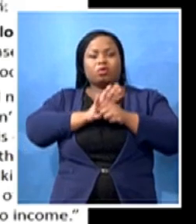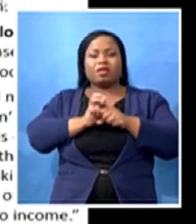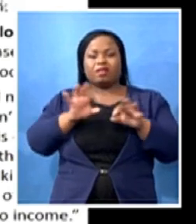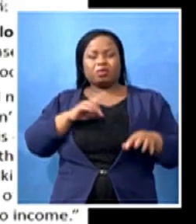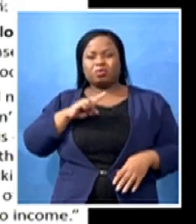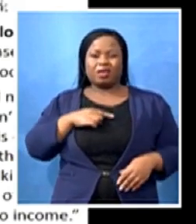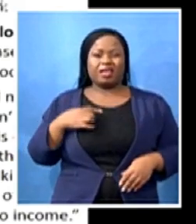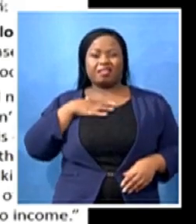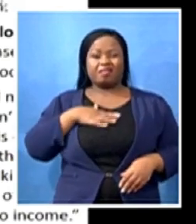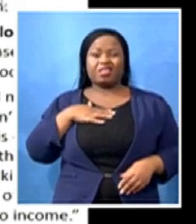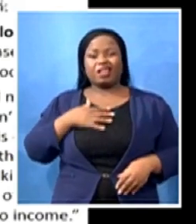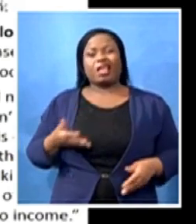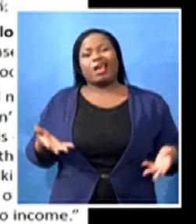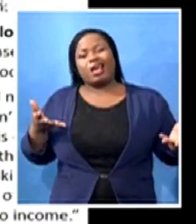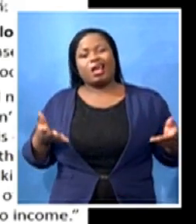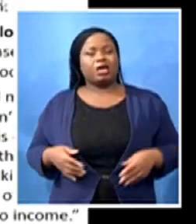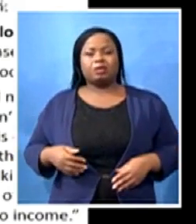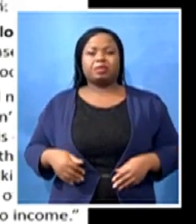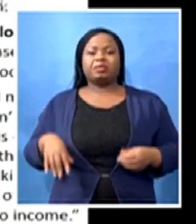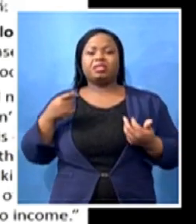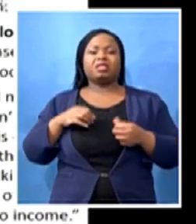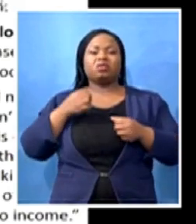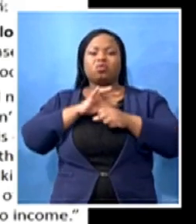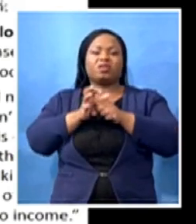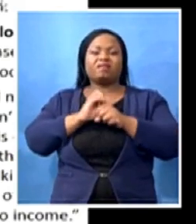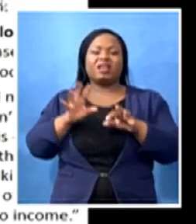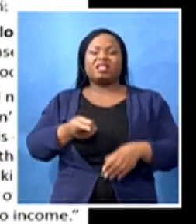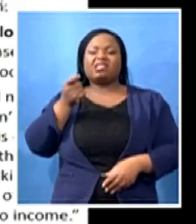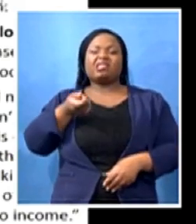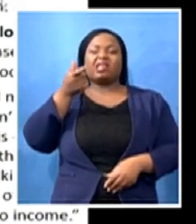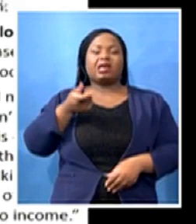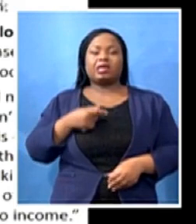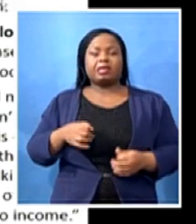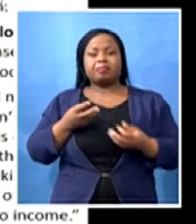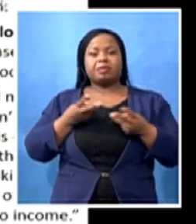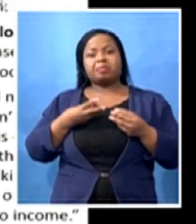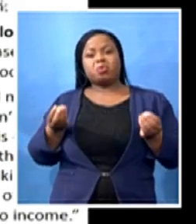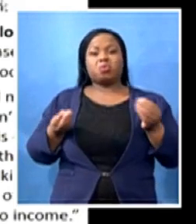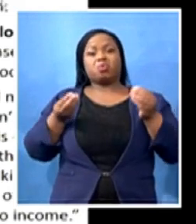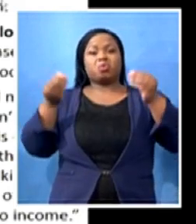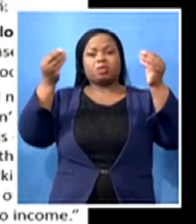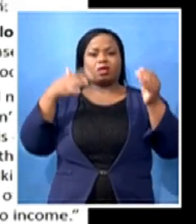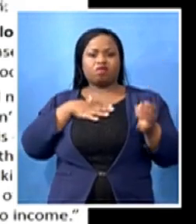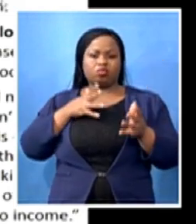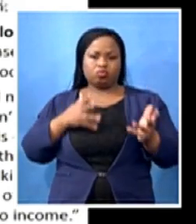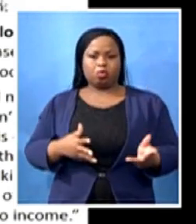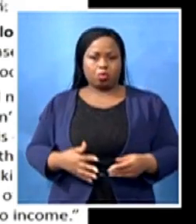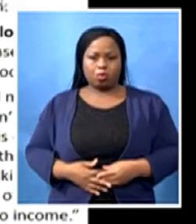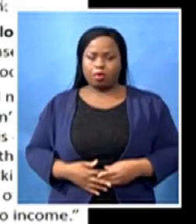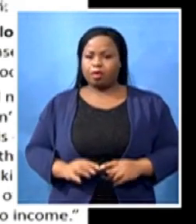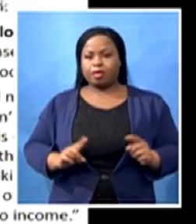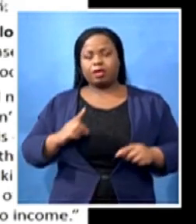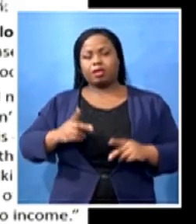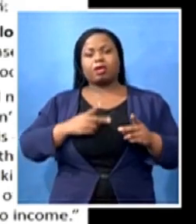significantly exaggerated. If we look at the corollary of that, so basically, worry about coronavirus and high levels